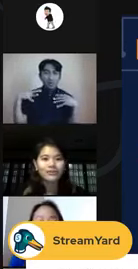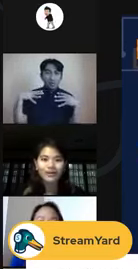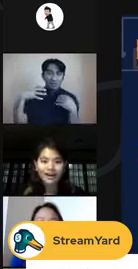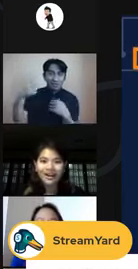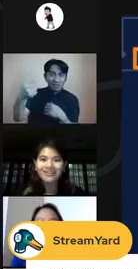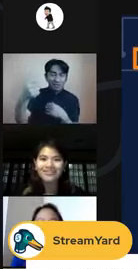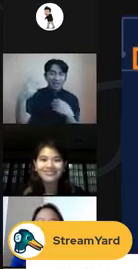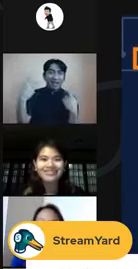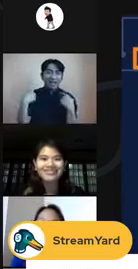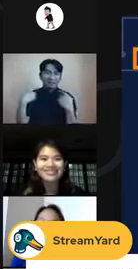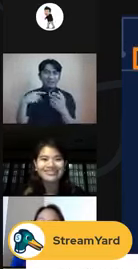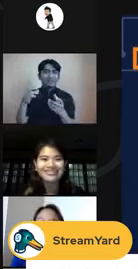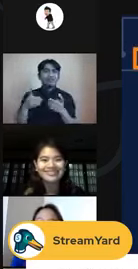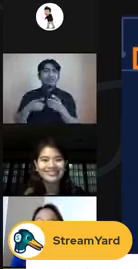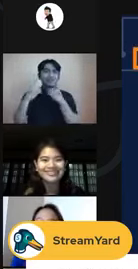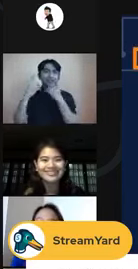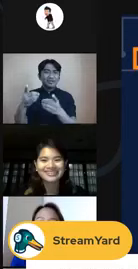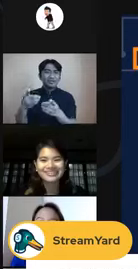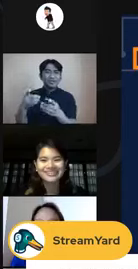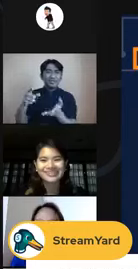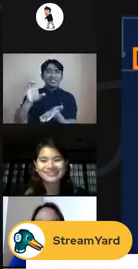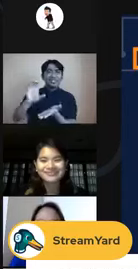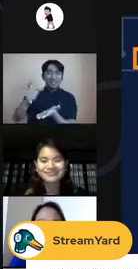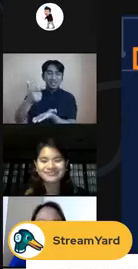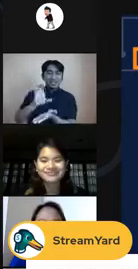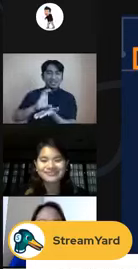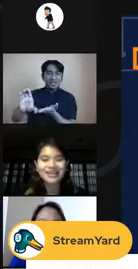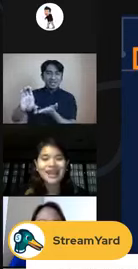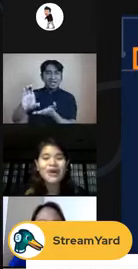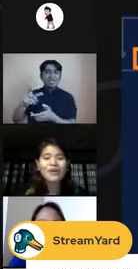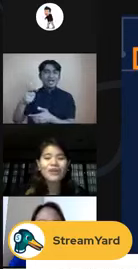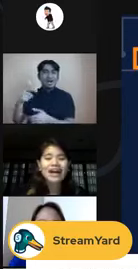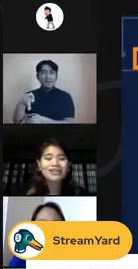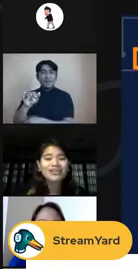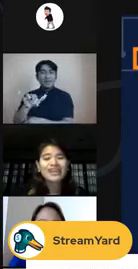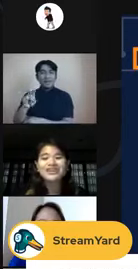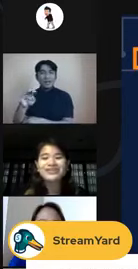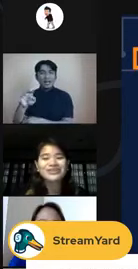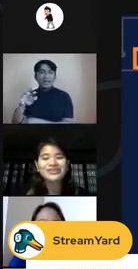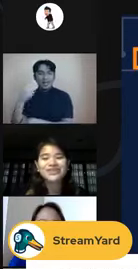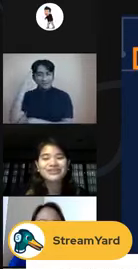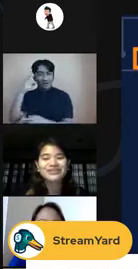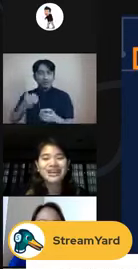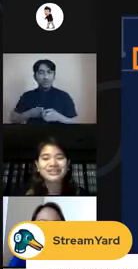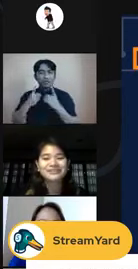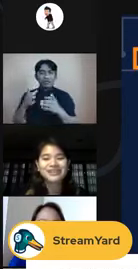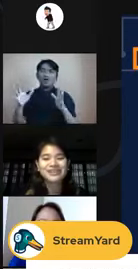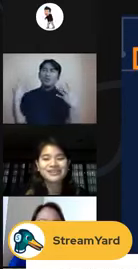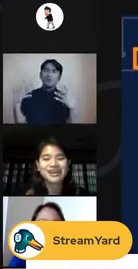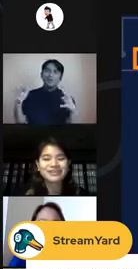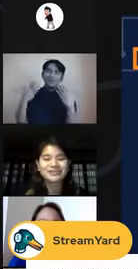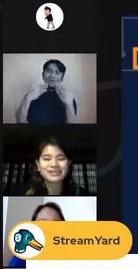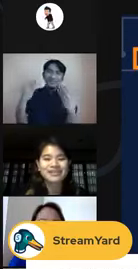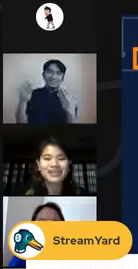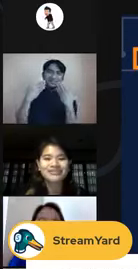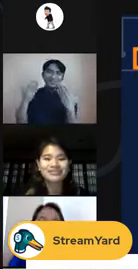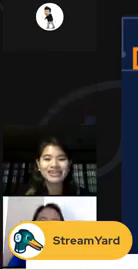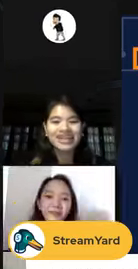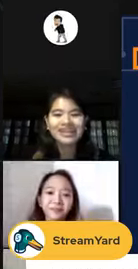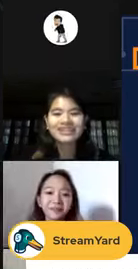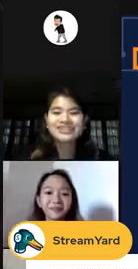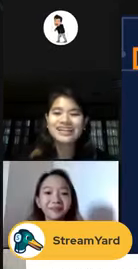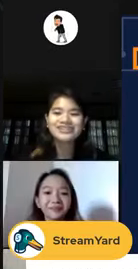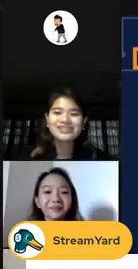donate via GCash and PayMaya for cash donations. Wow, thank you so much for that surprise announcement,